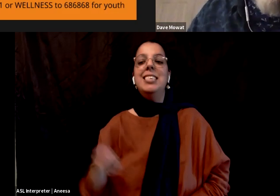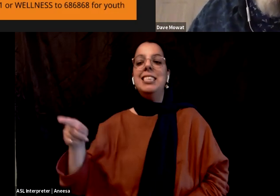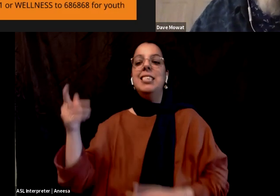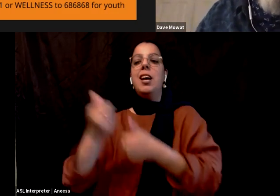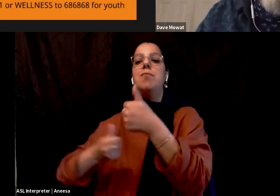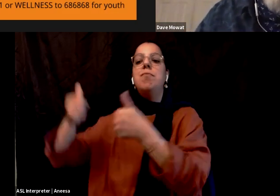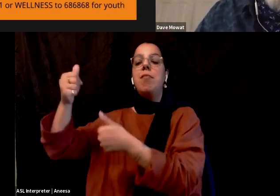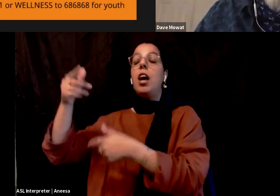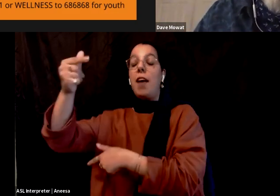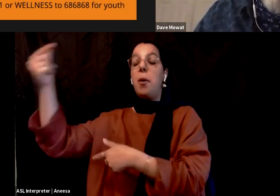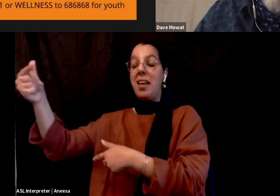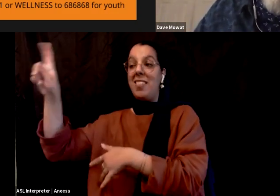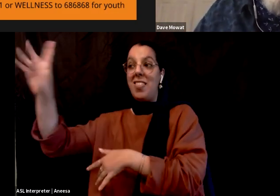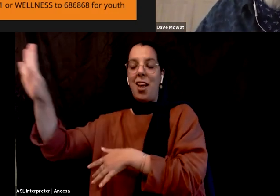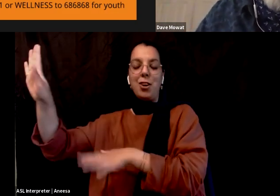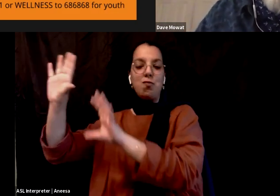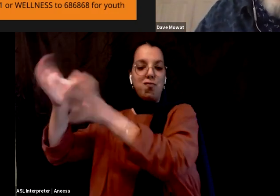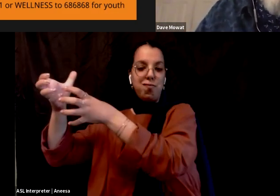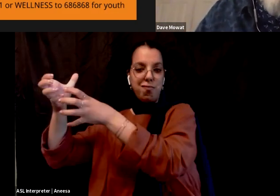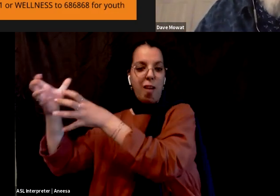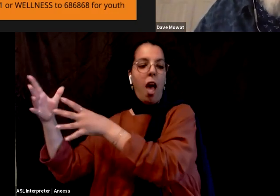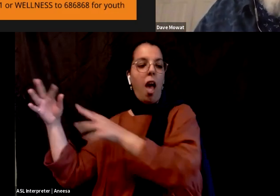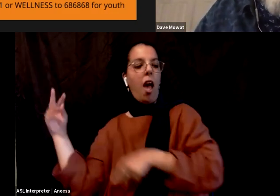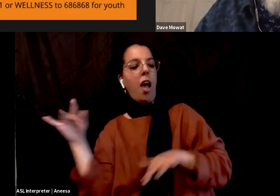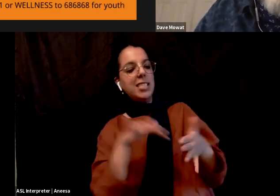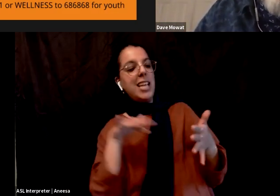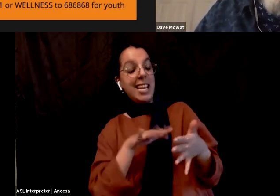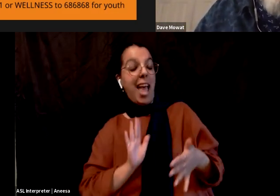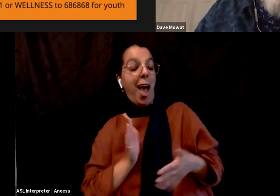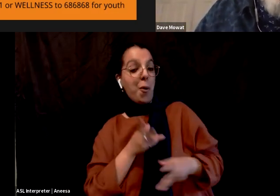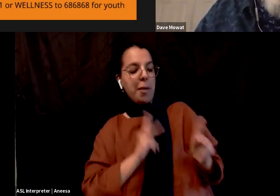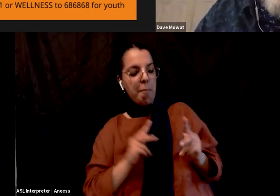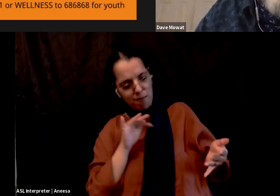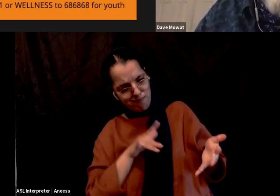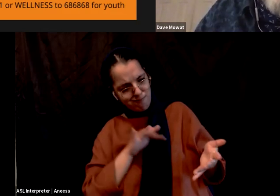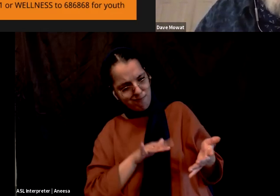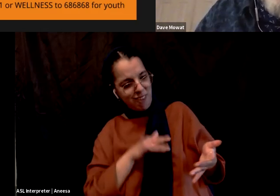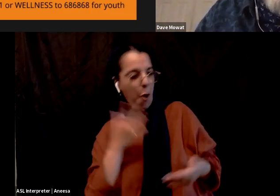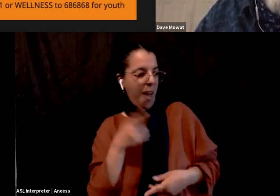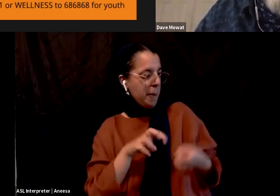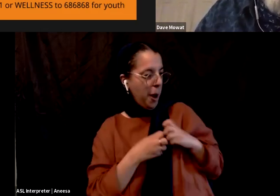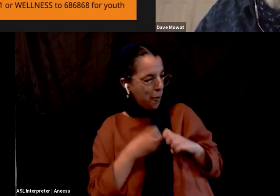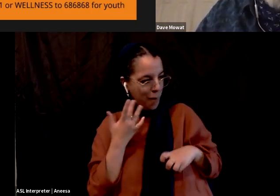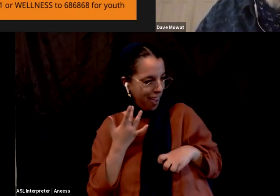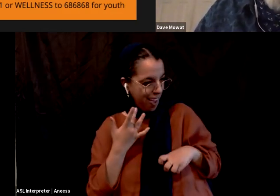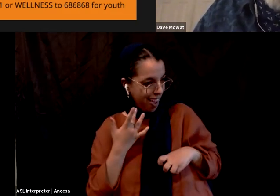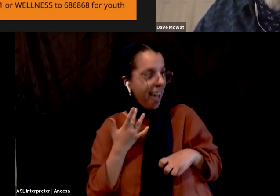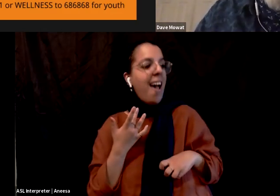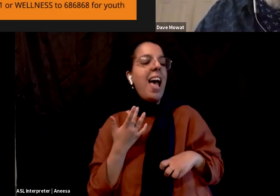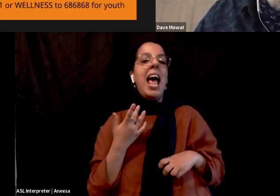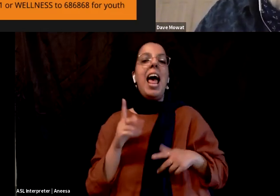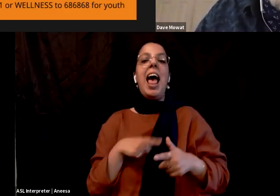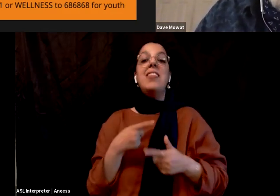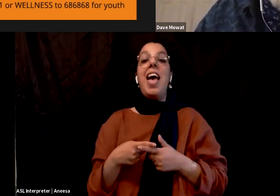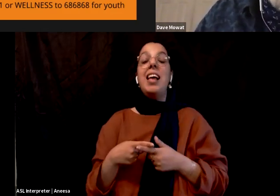studies our people, and out of that period, and enter Egerton Ryerson, we